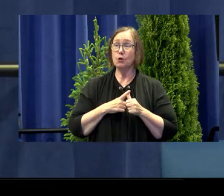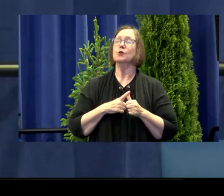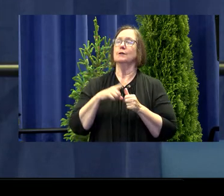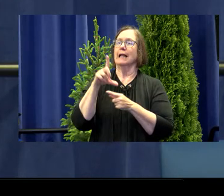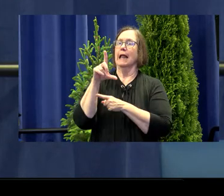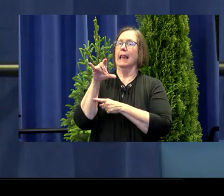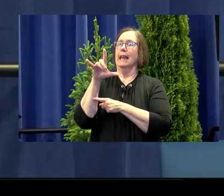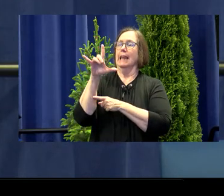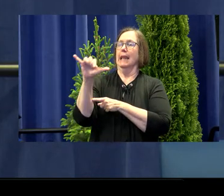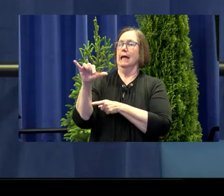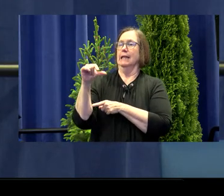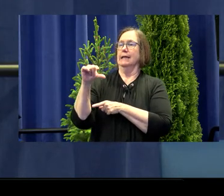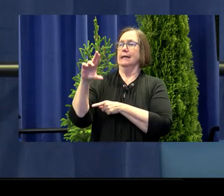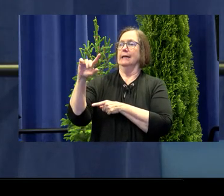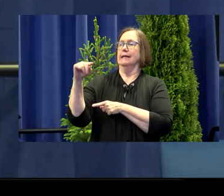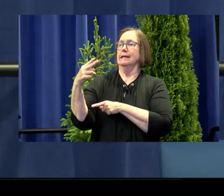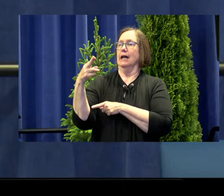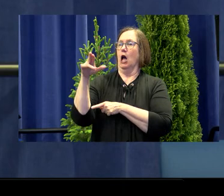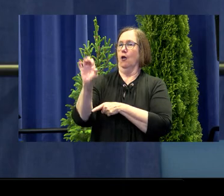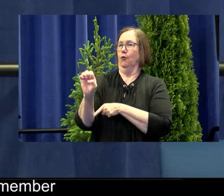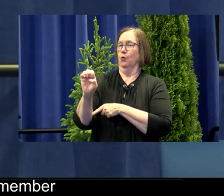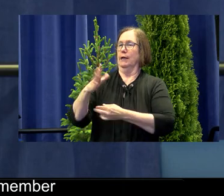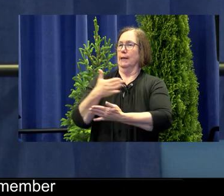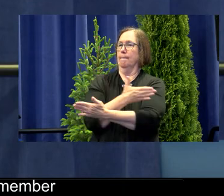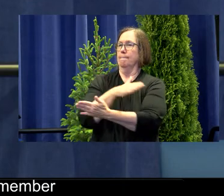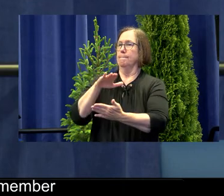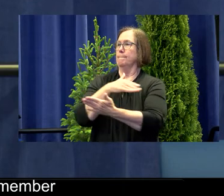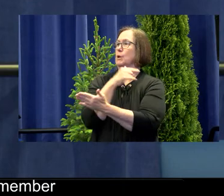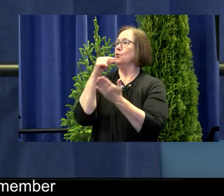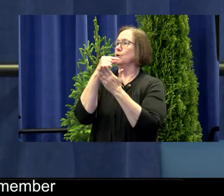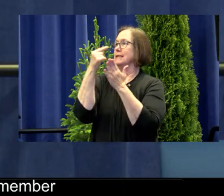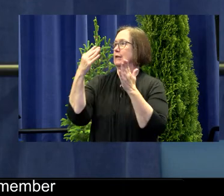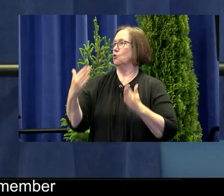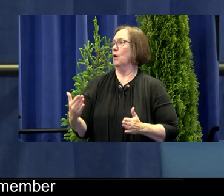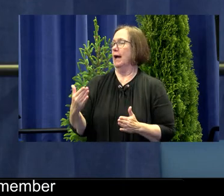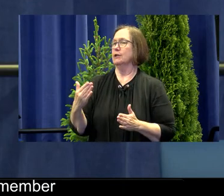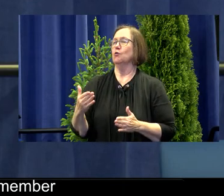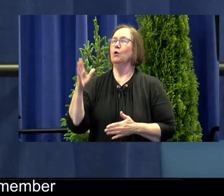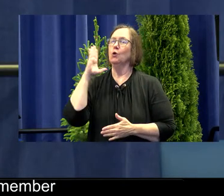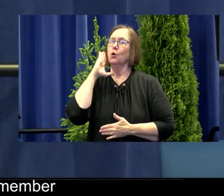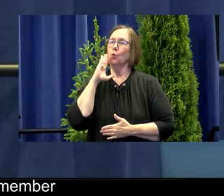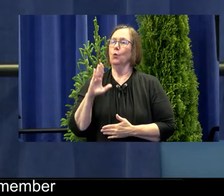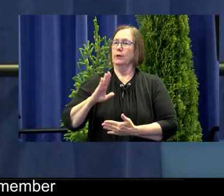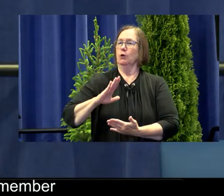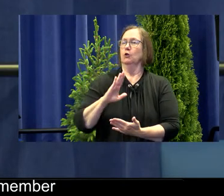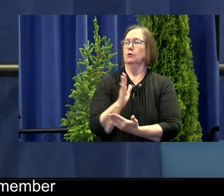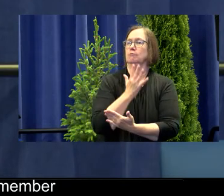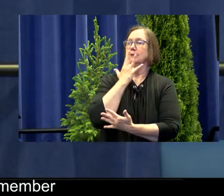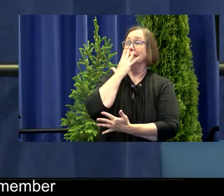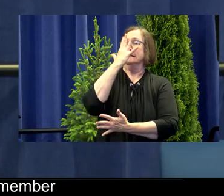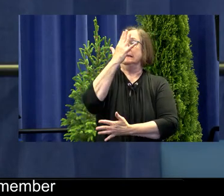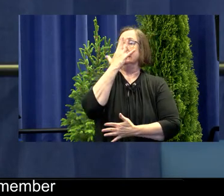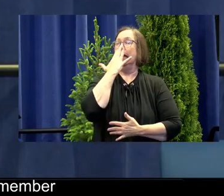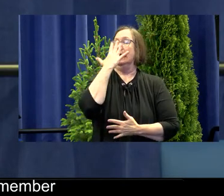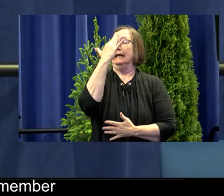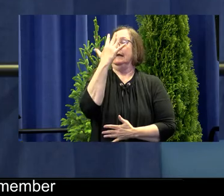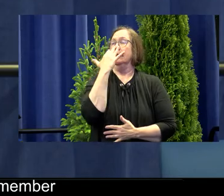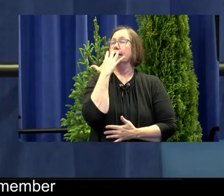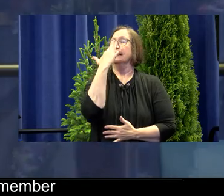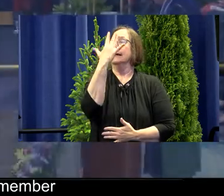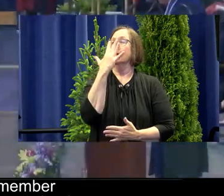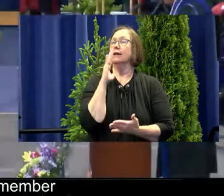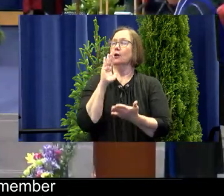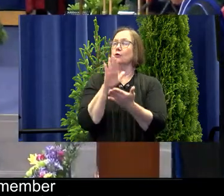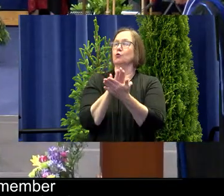graduating member of Western Washington University's music department, to the stage to lead us as we sing the